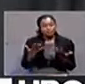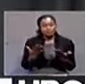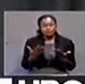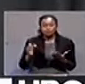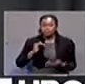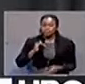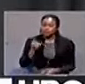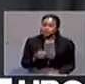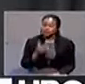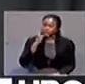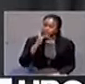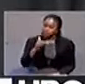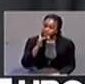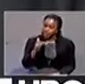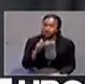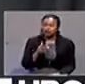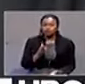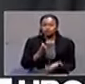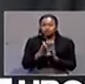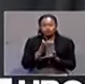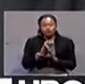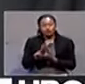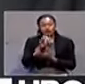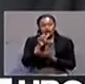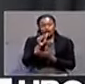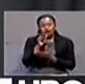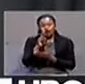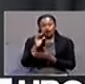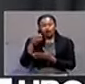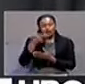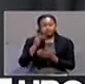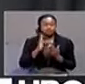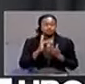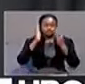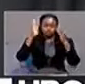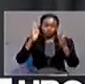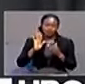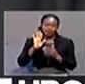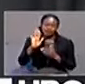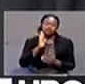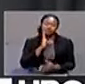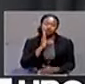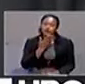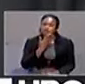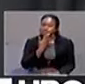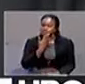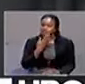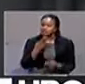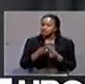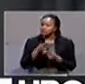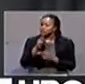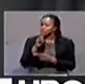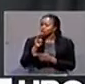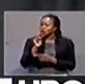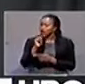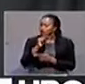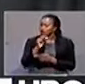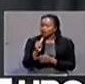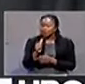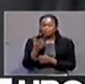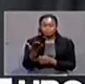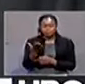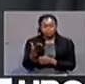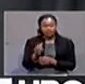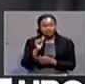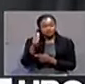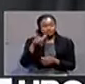Madam Speaker, the late Archbishop, His Grace Dr. Cyprian Lwanga, is